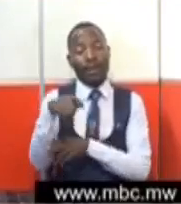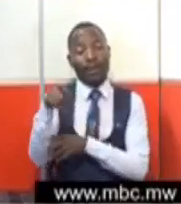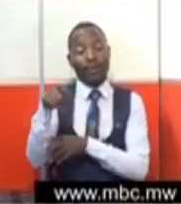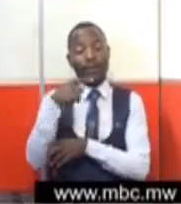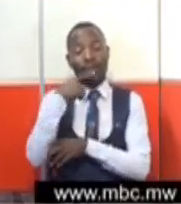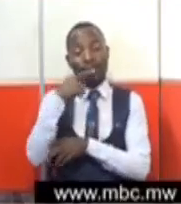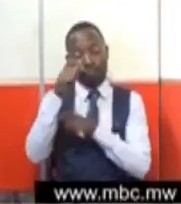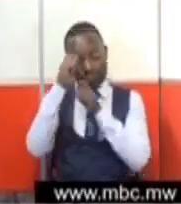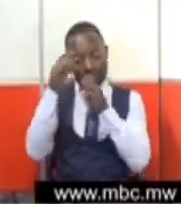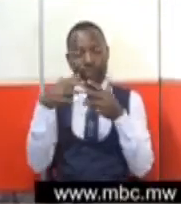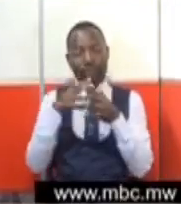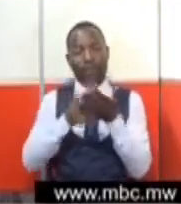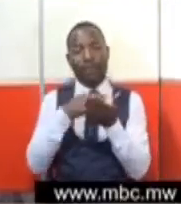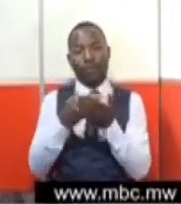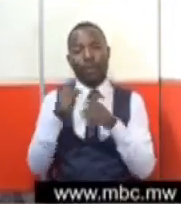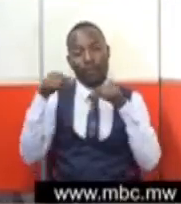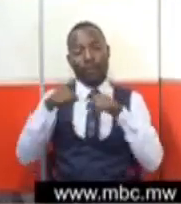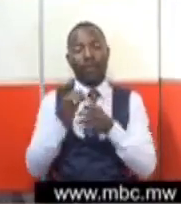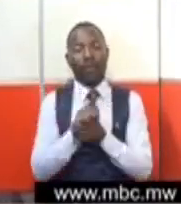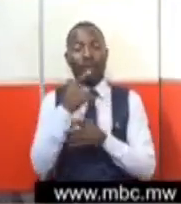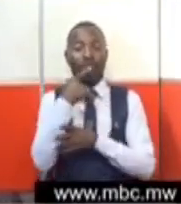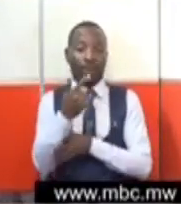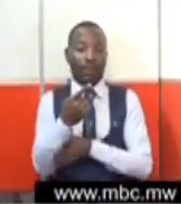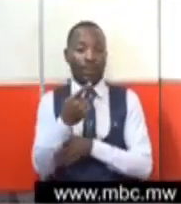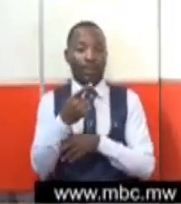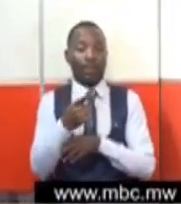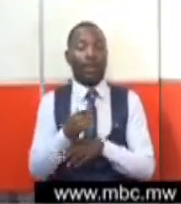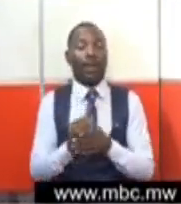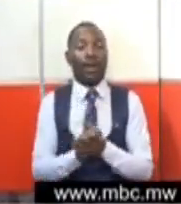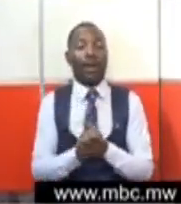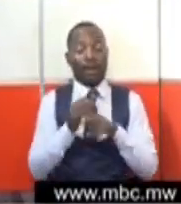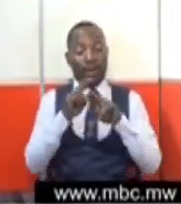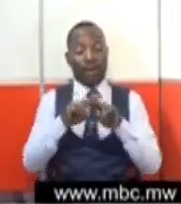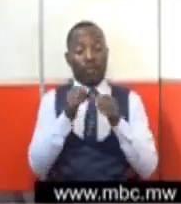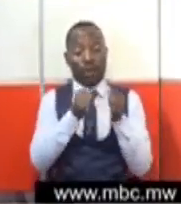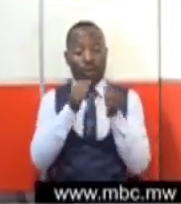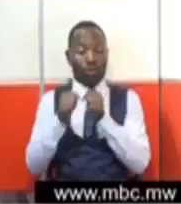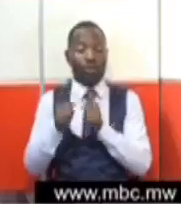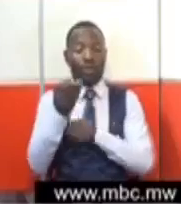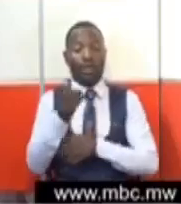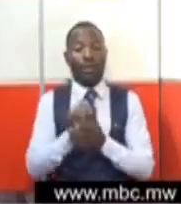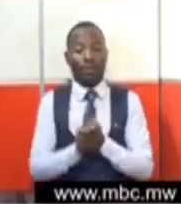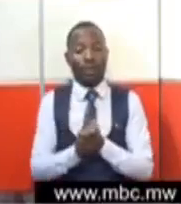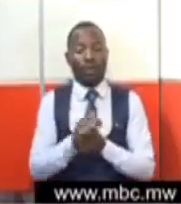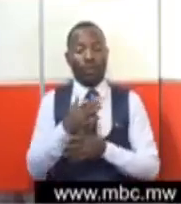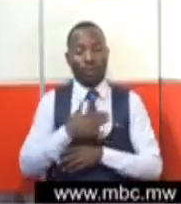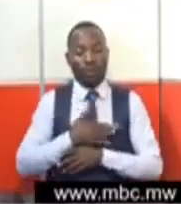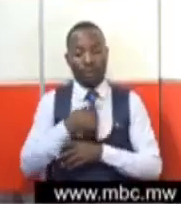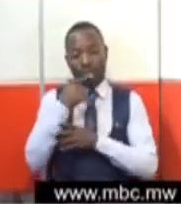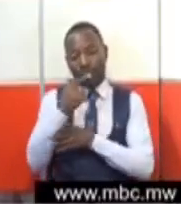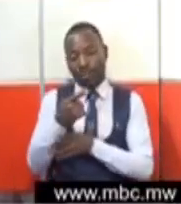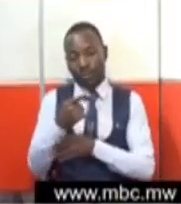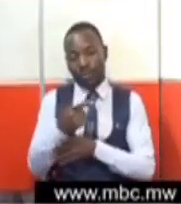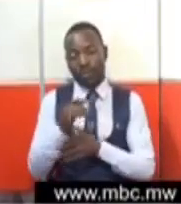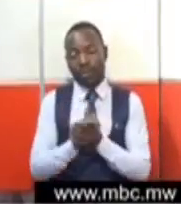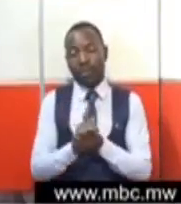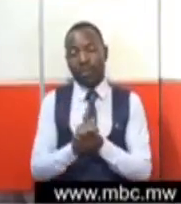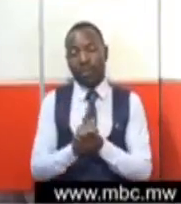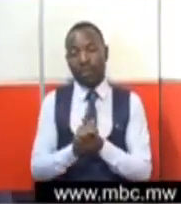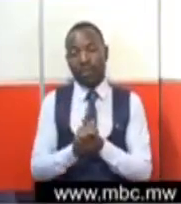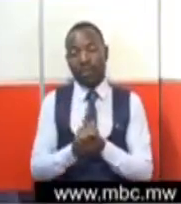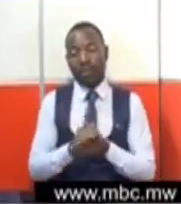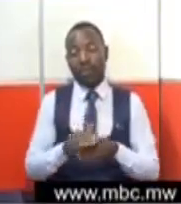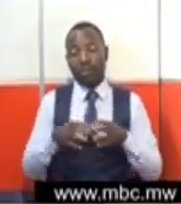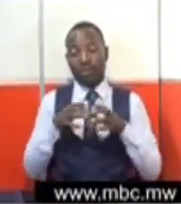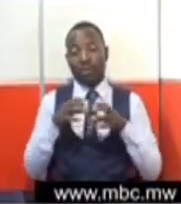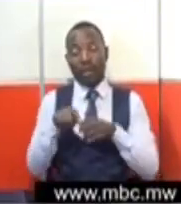us because he is now the one who is going to do the groundbreaking. So it's just coinciding exactly with the very time that we are having this